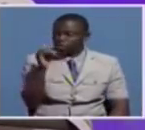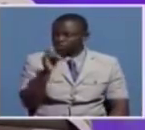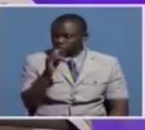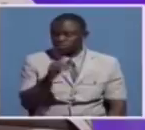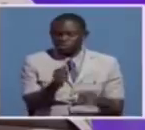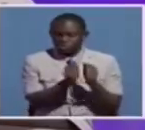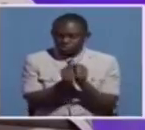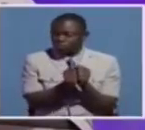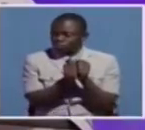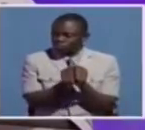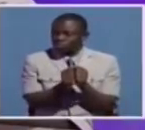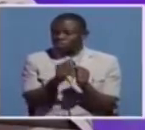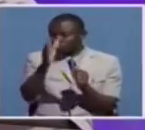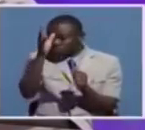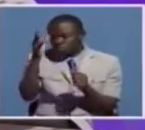Okay, and